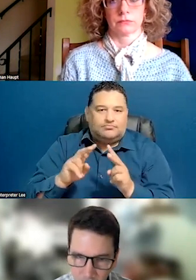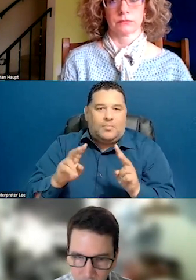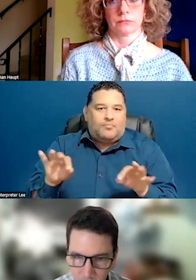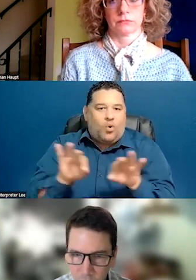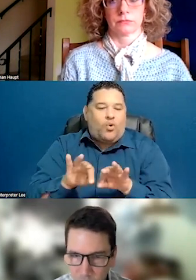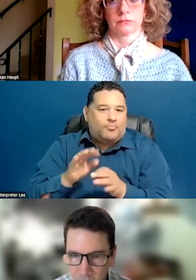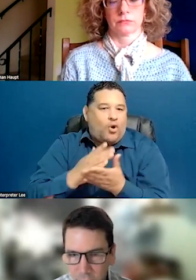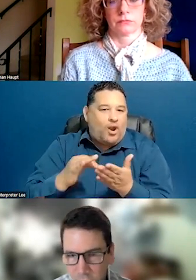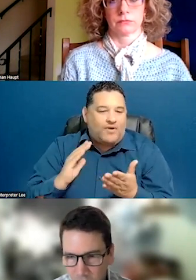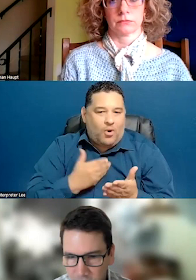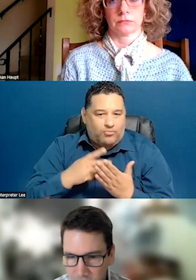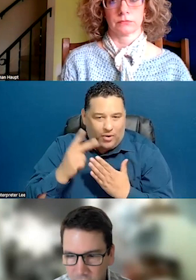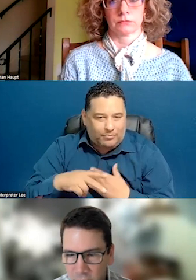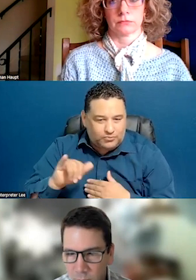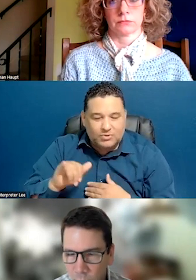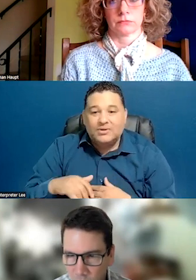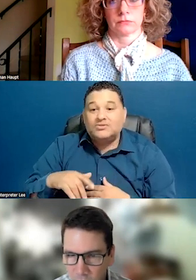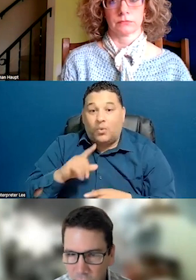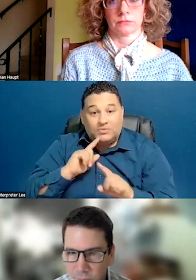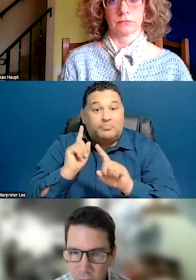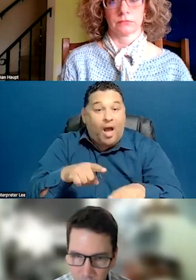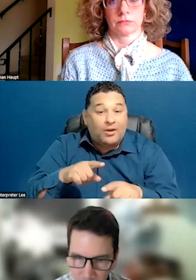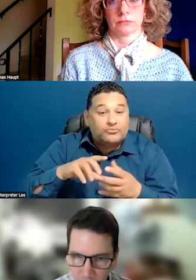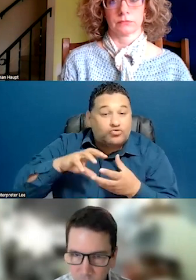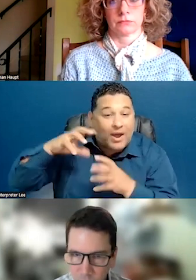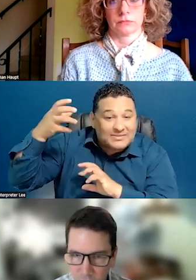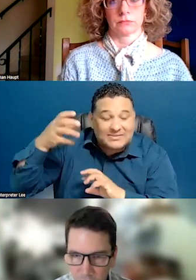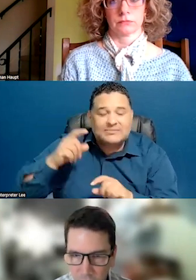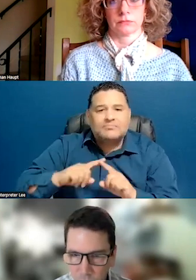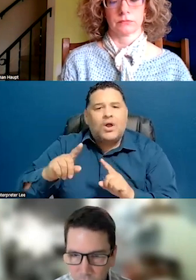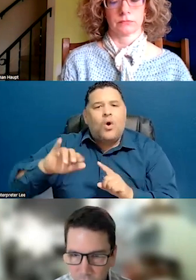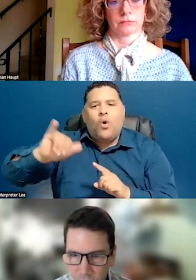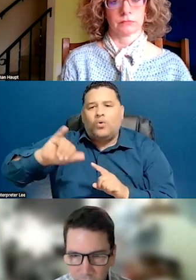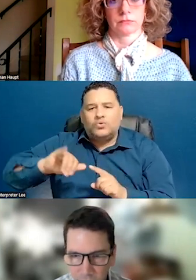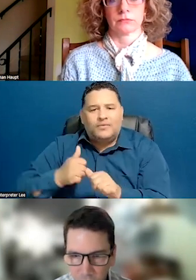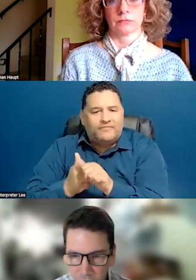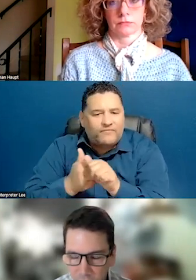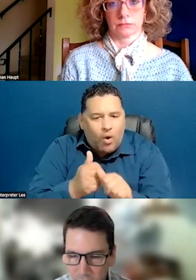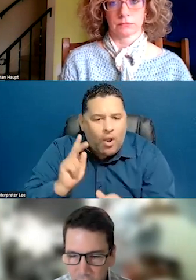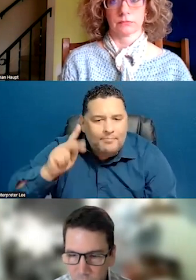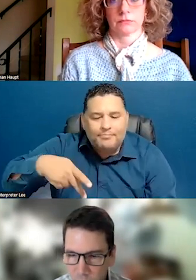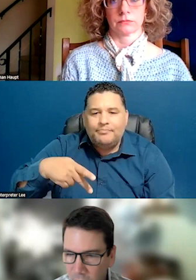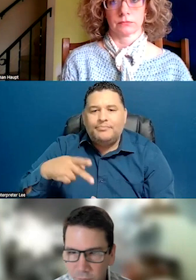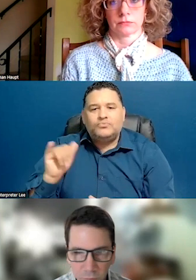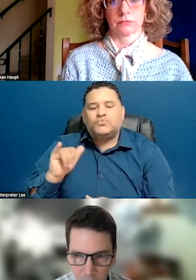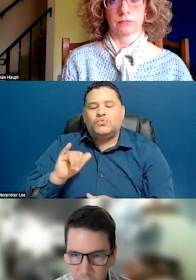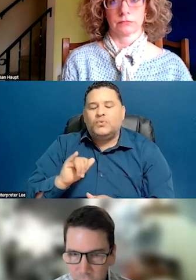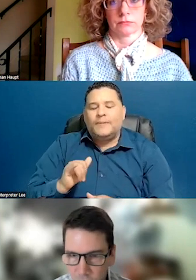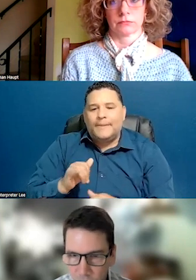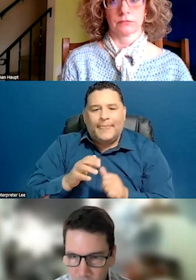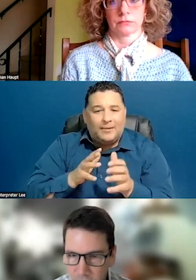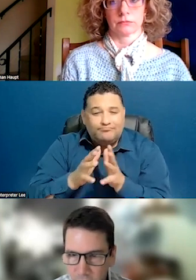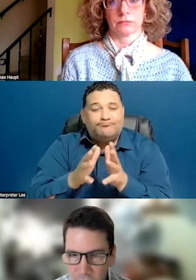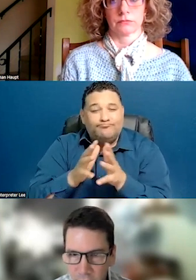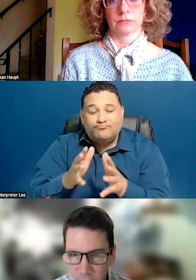not only are we responding to crises, but we're also following up with folks that we might have responded